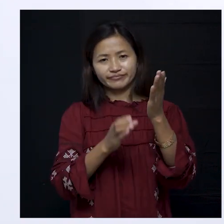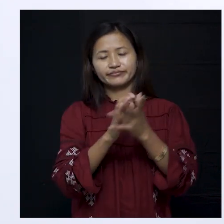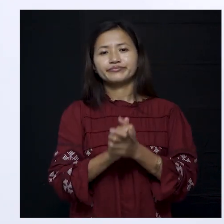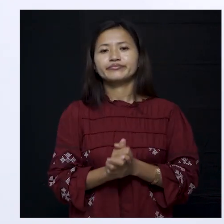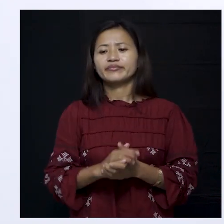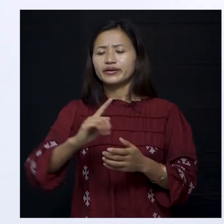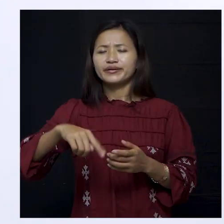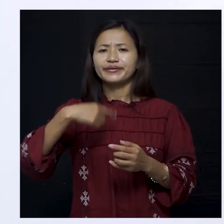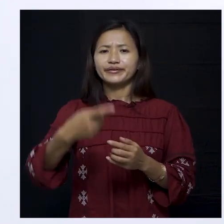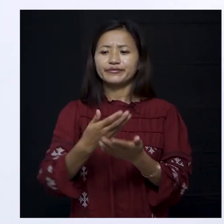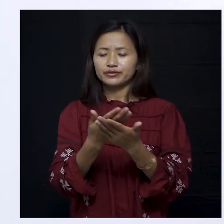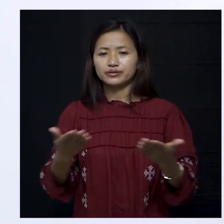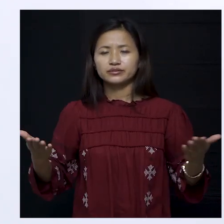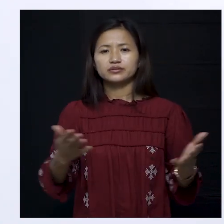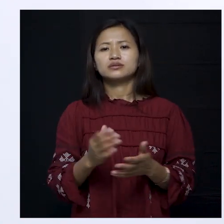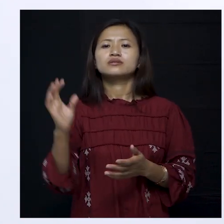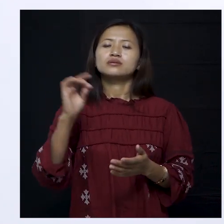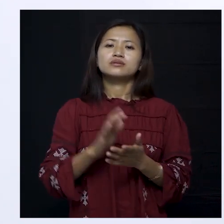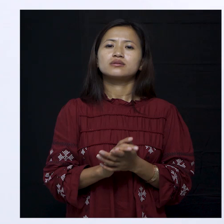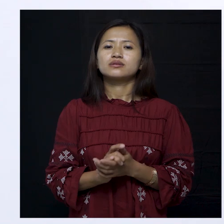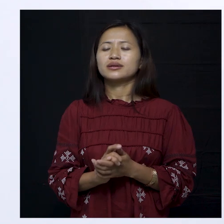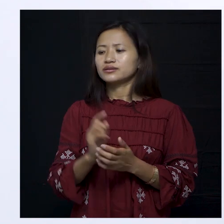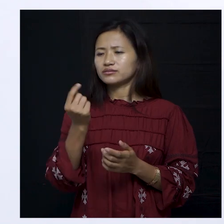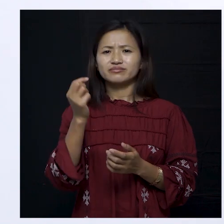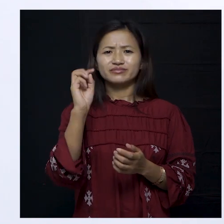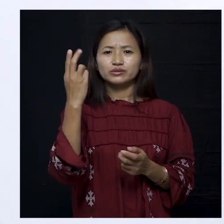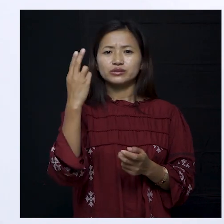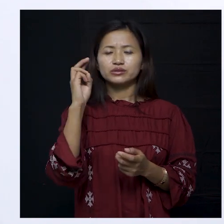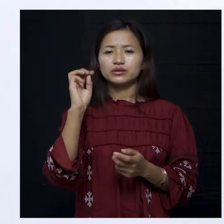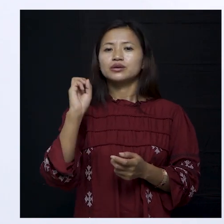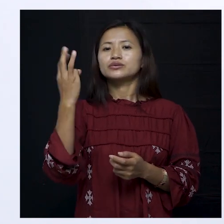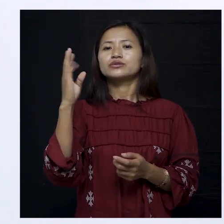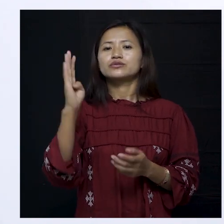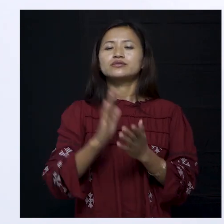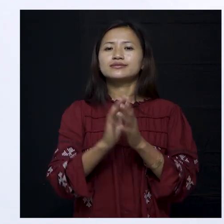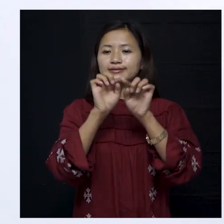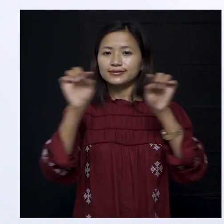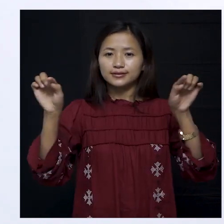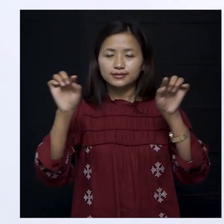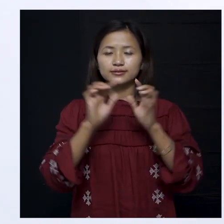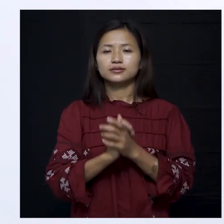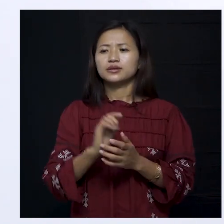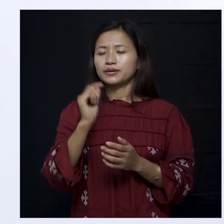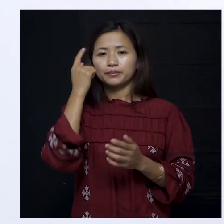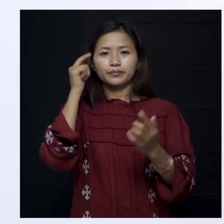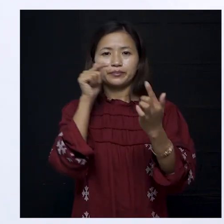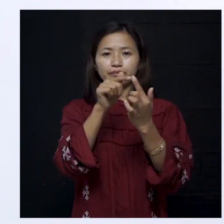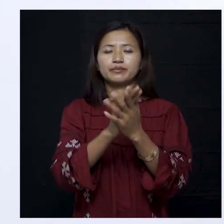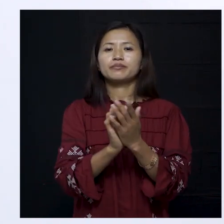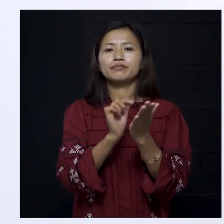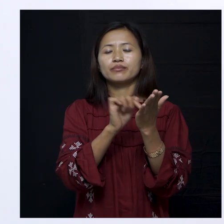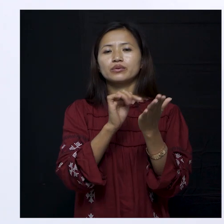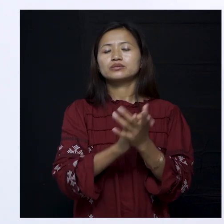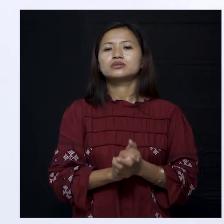everything again. Your conclusion can be just 3-4 sentences, but you have to sum up the main points once again to